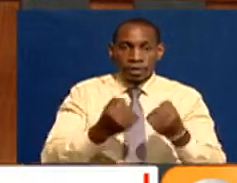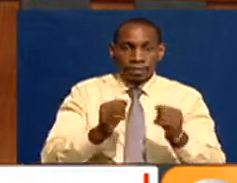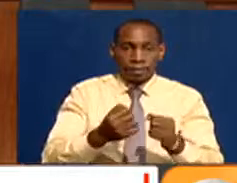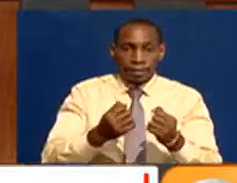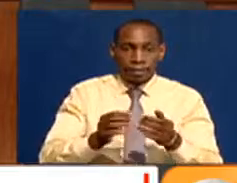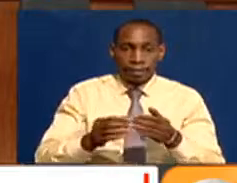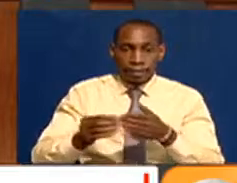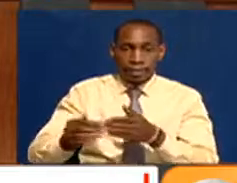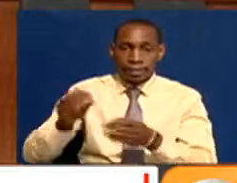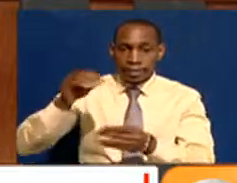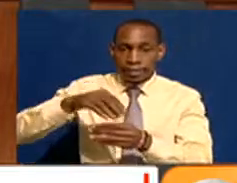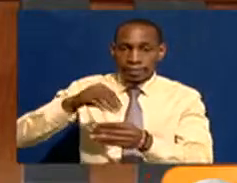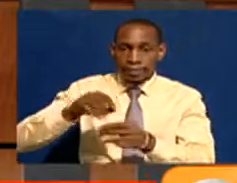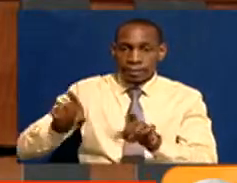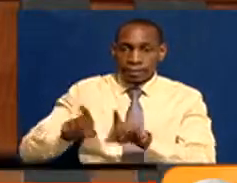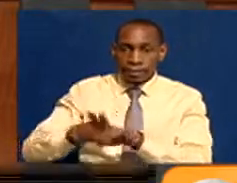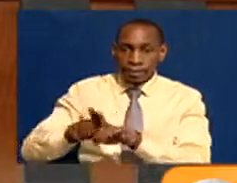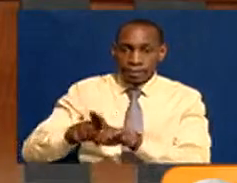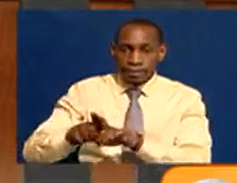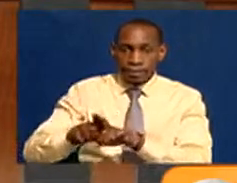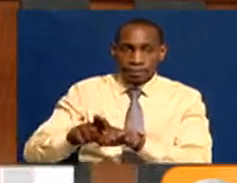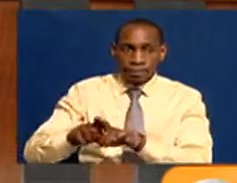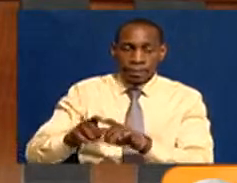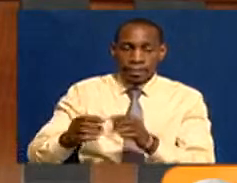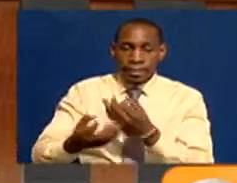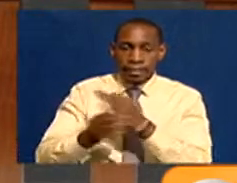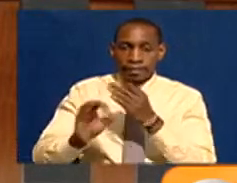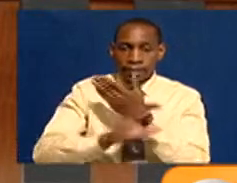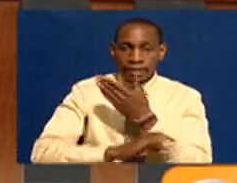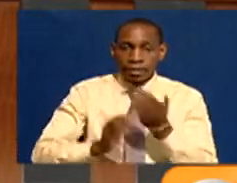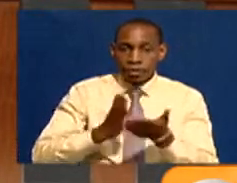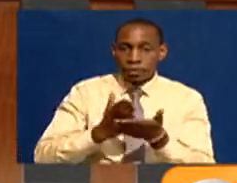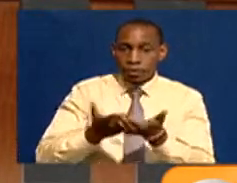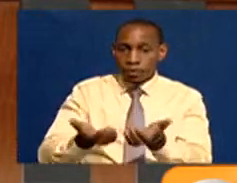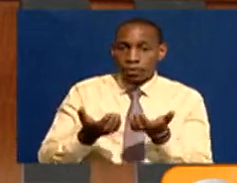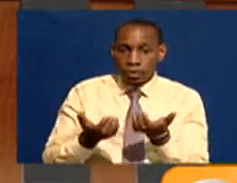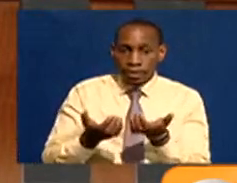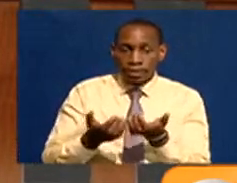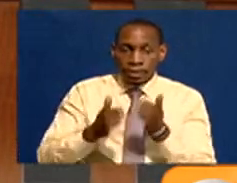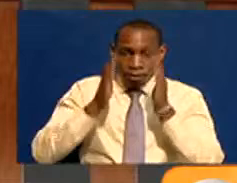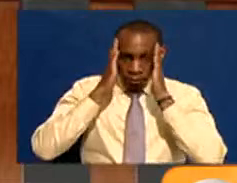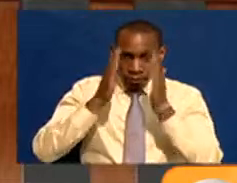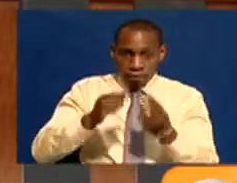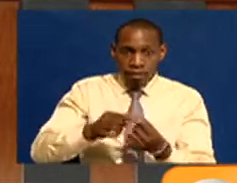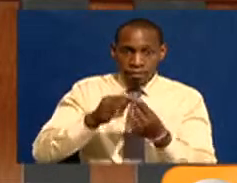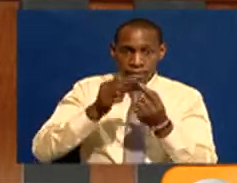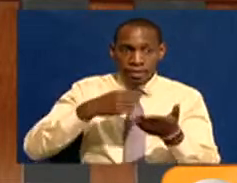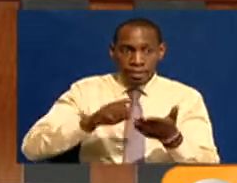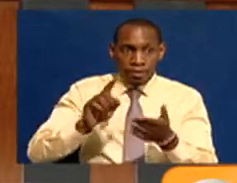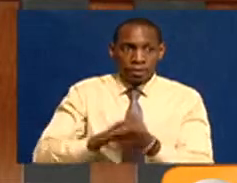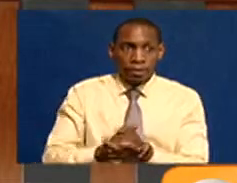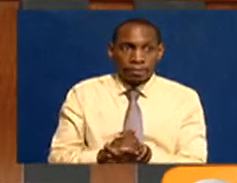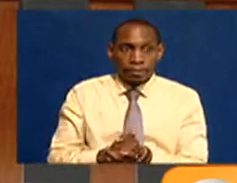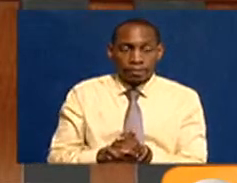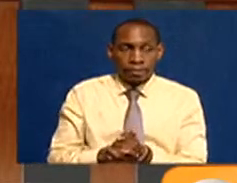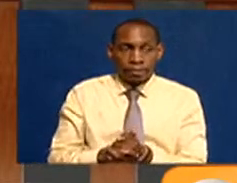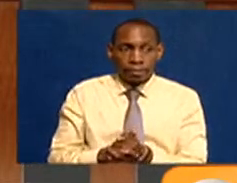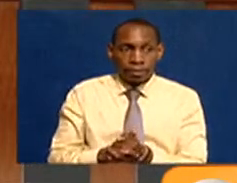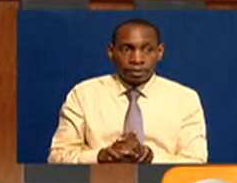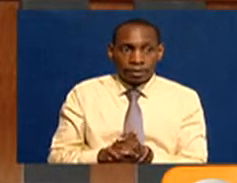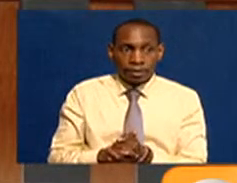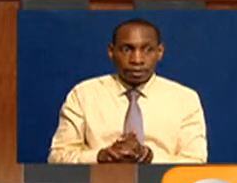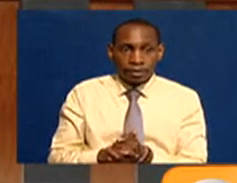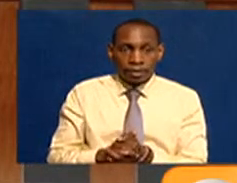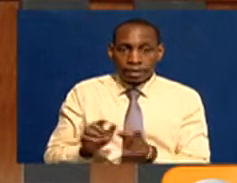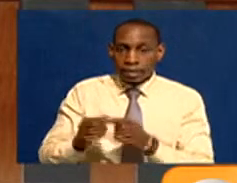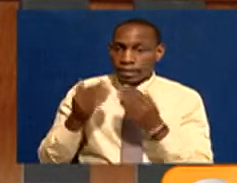drive investment that is going to liberate this country. So we really need to have our priorities right. And finally, to thank the President